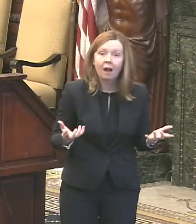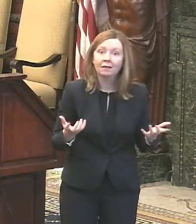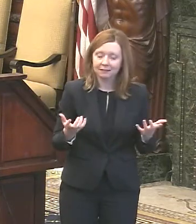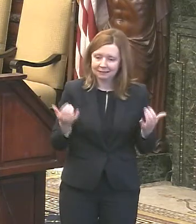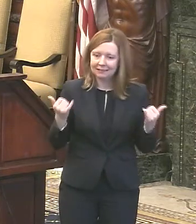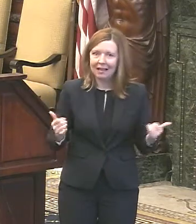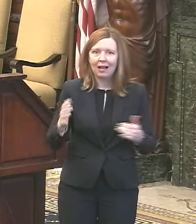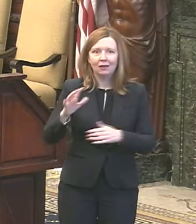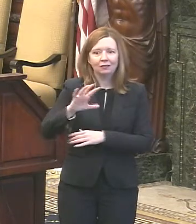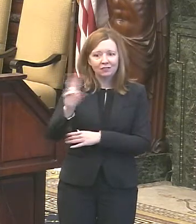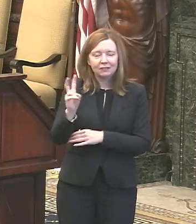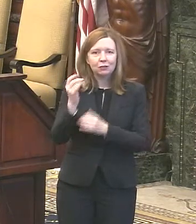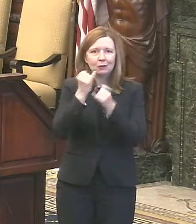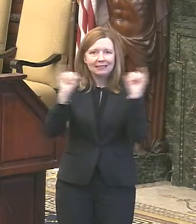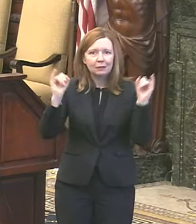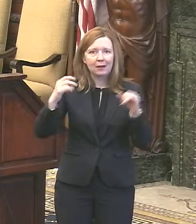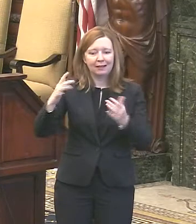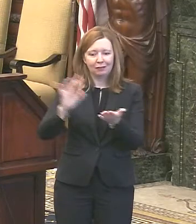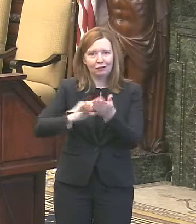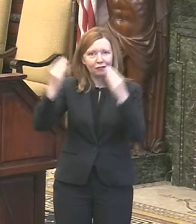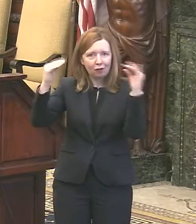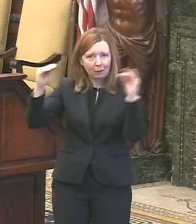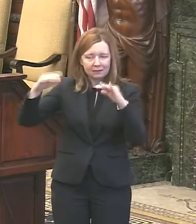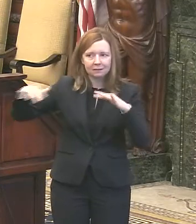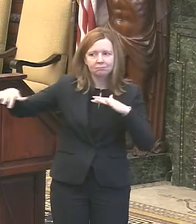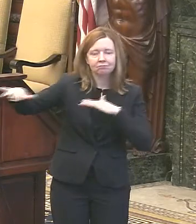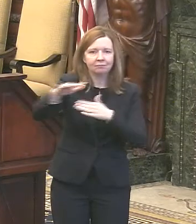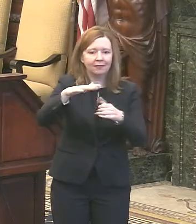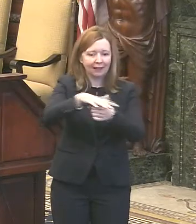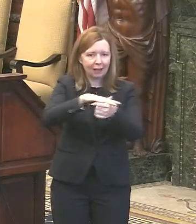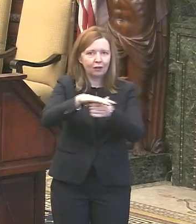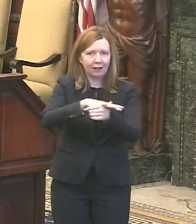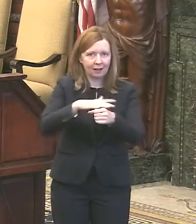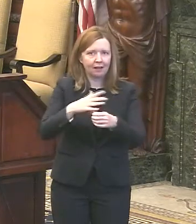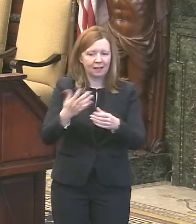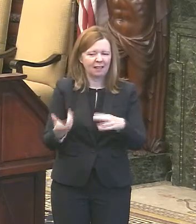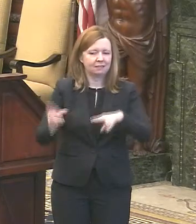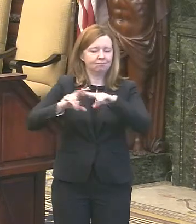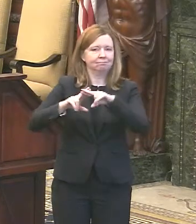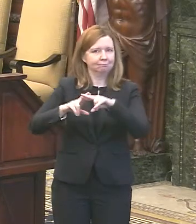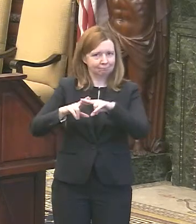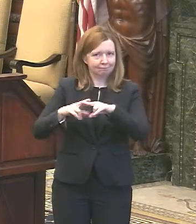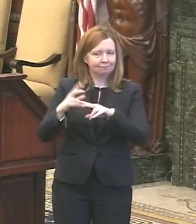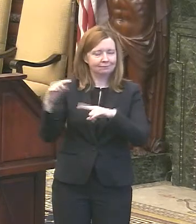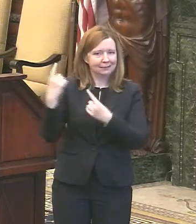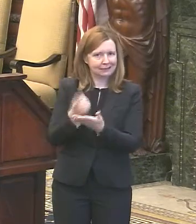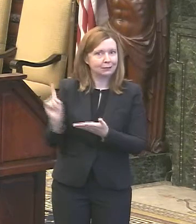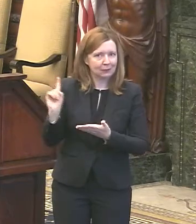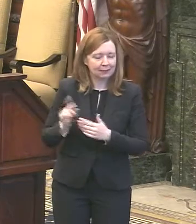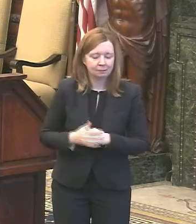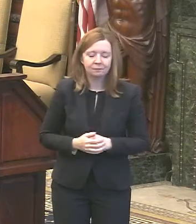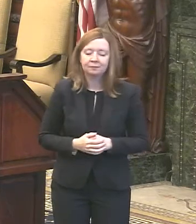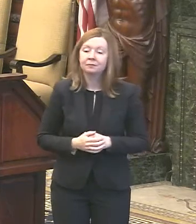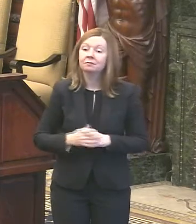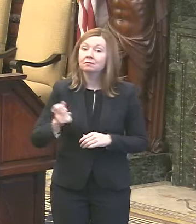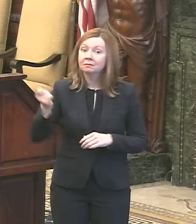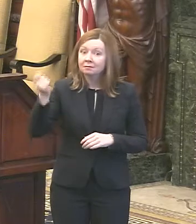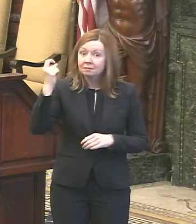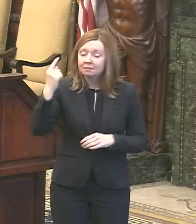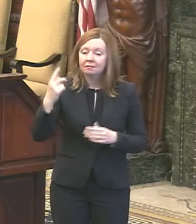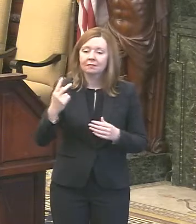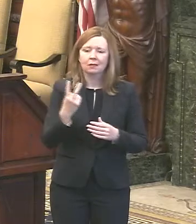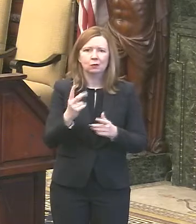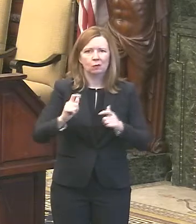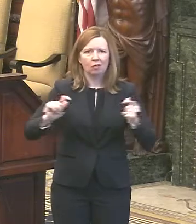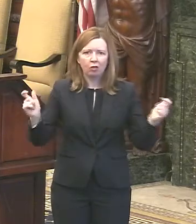now 52 independent pharmacies that are enrolled. And that's up to 3 since last week. Now, we do have our 2